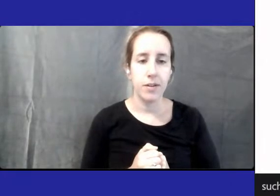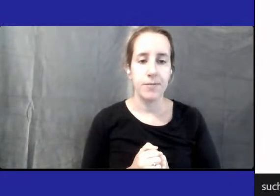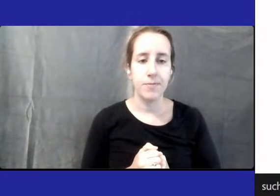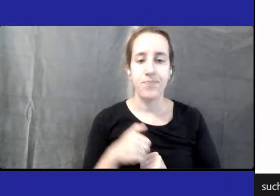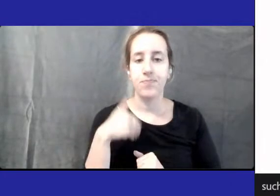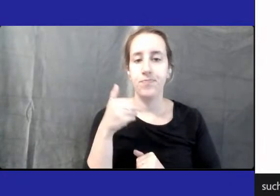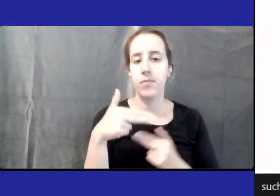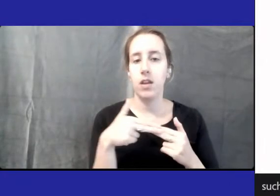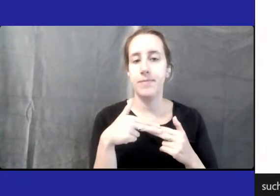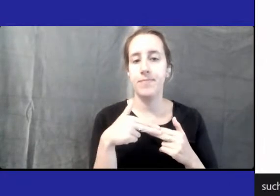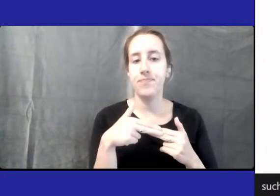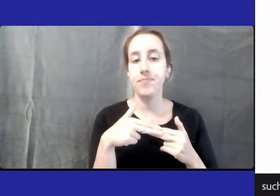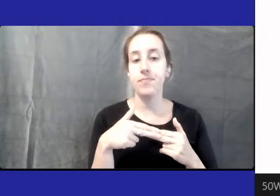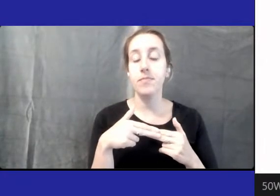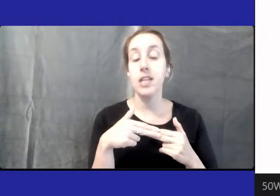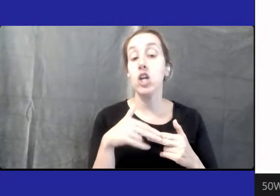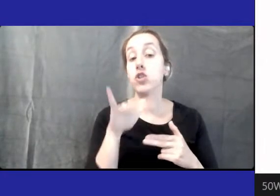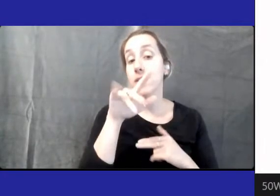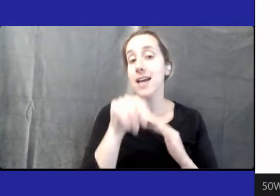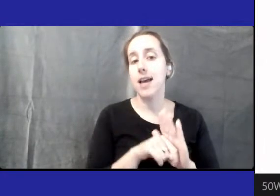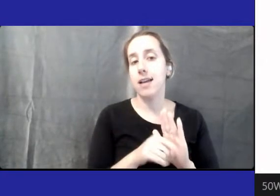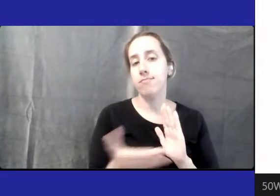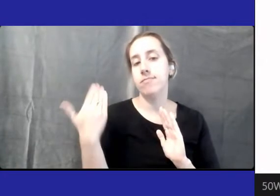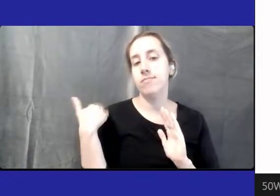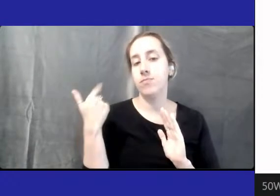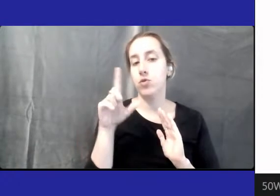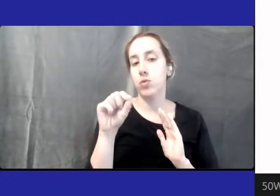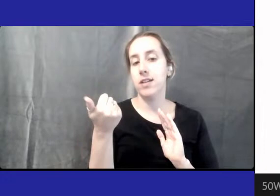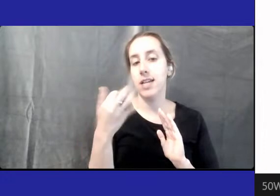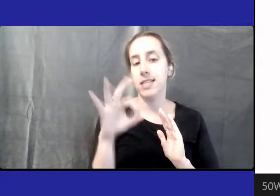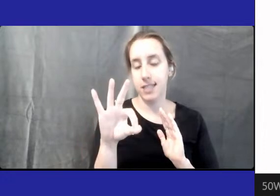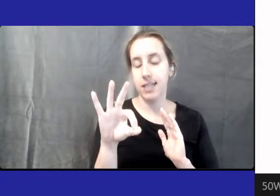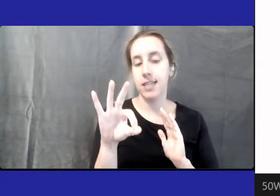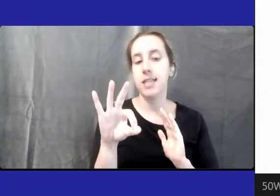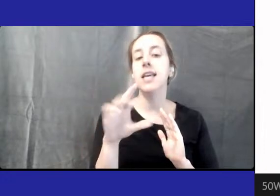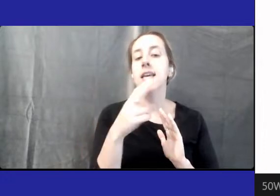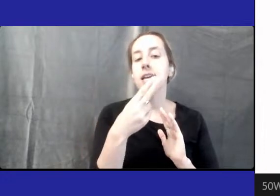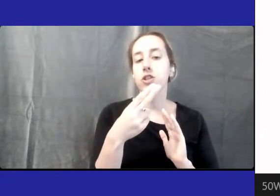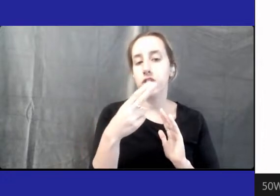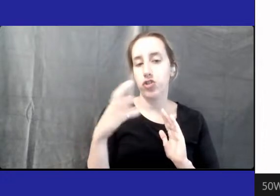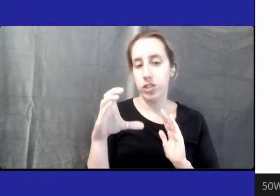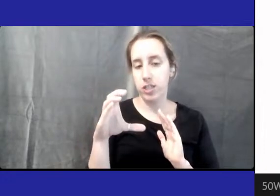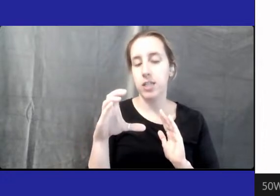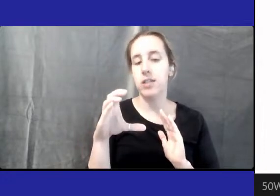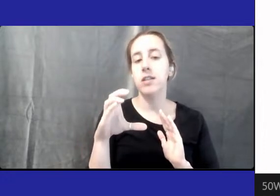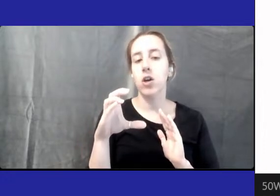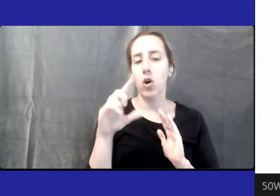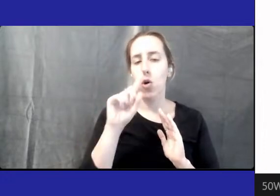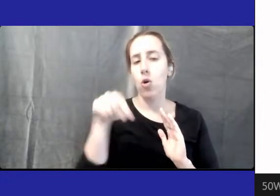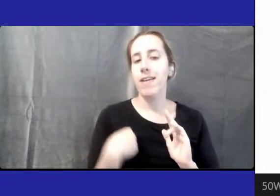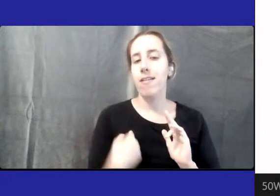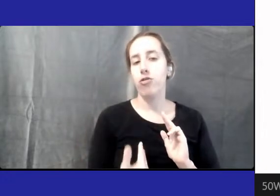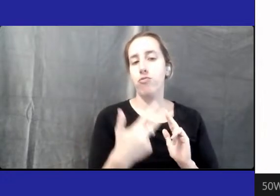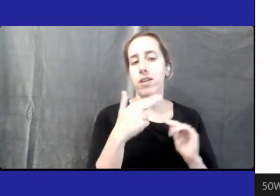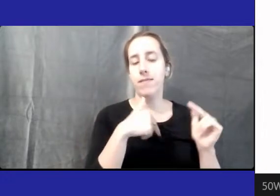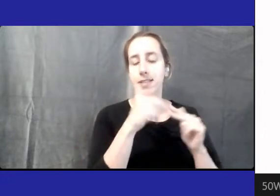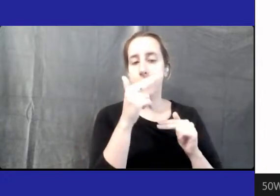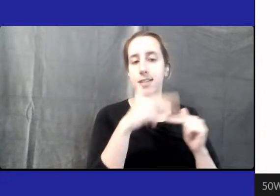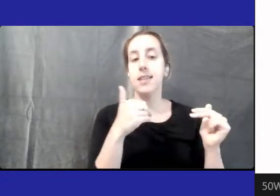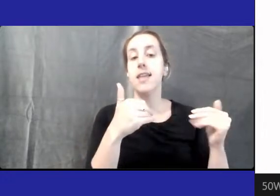And so at that time, at Health and Hospitals, we only had 3 facilities that had Joint